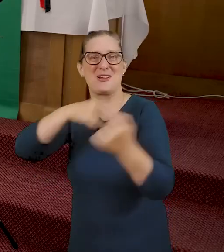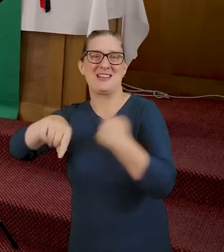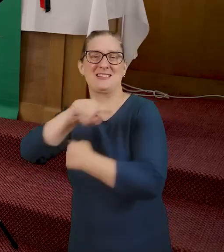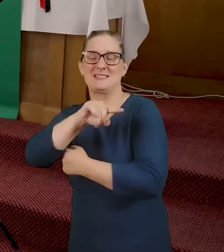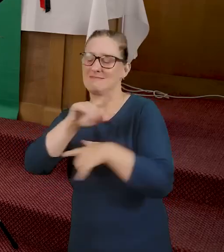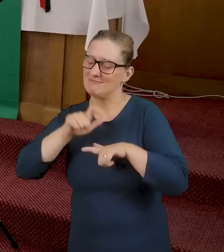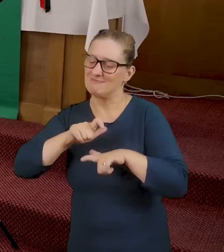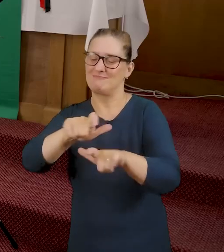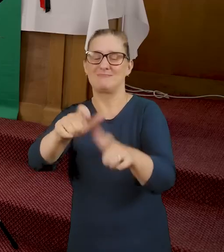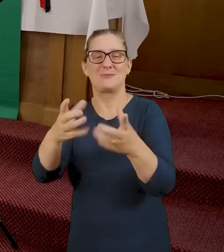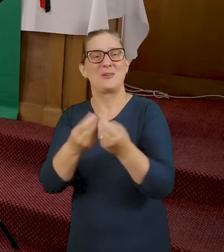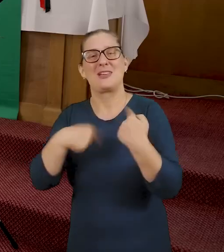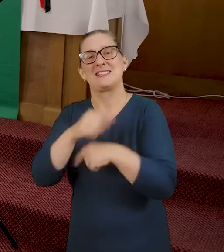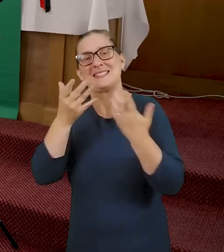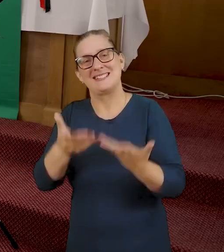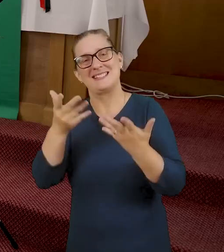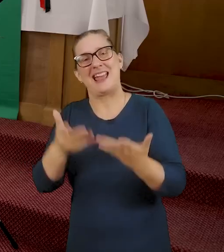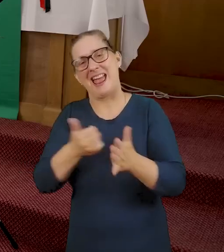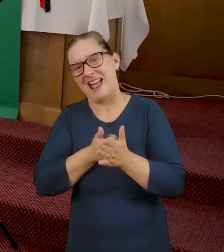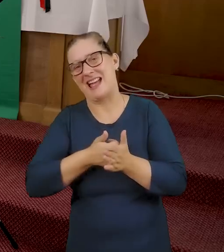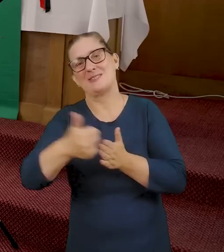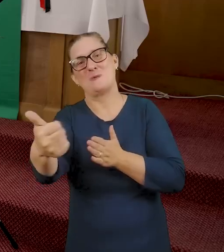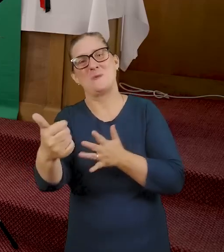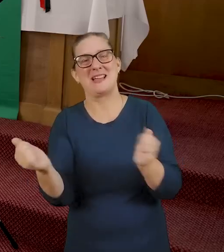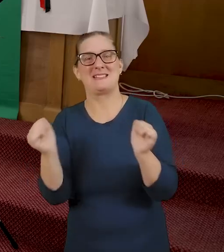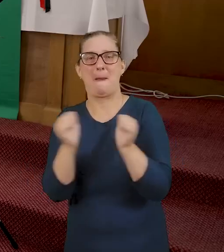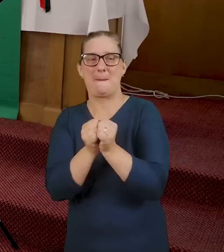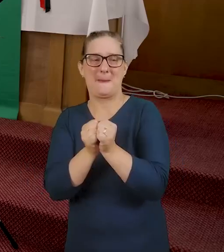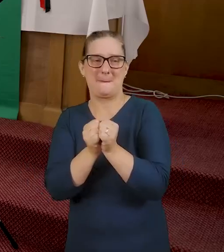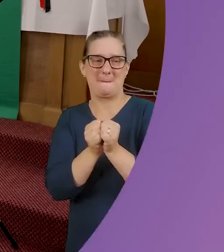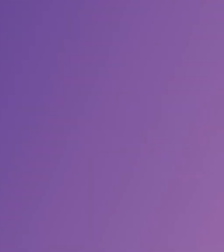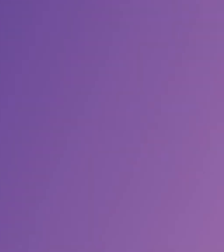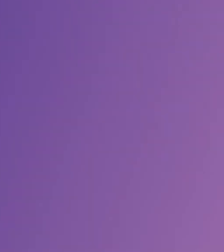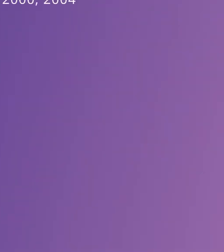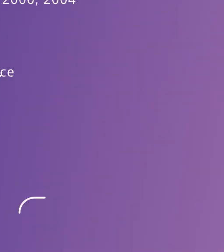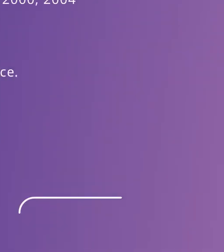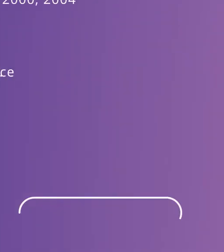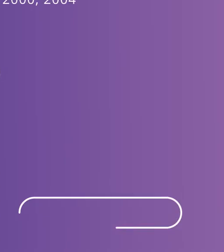us and remain with us this day and always. Amen.